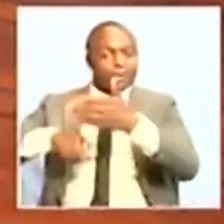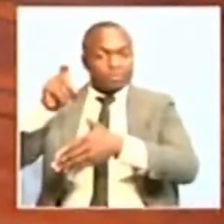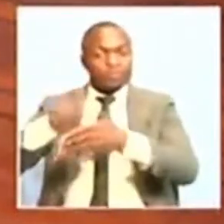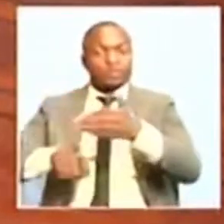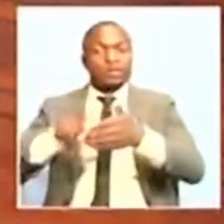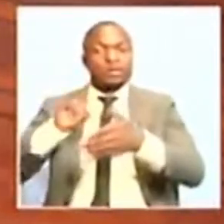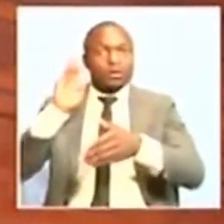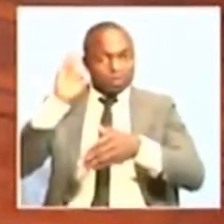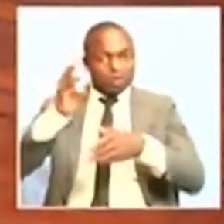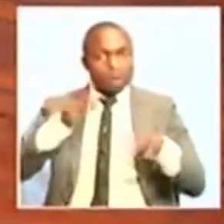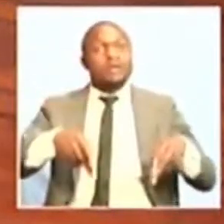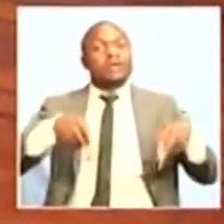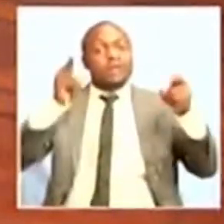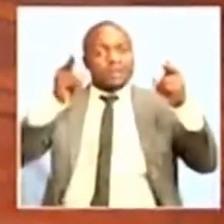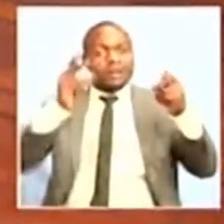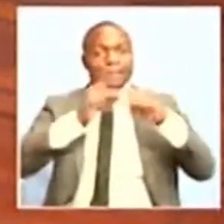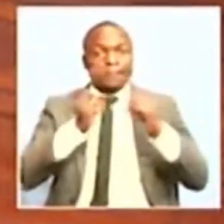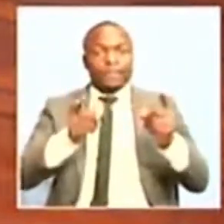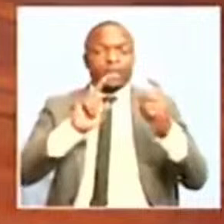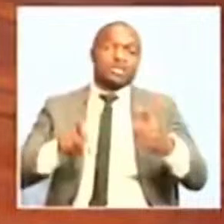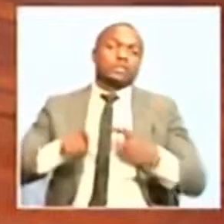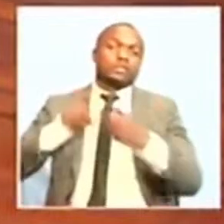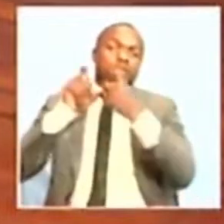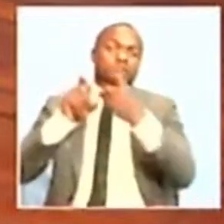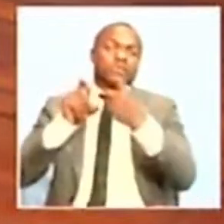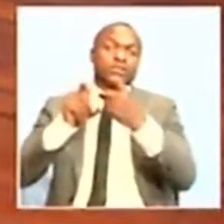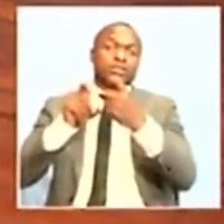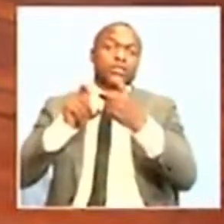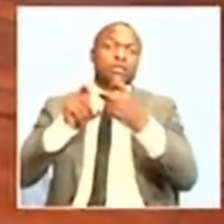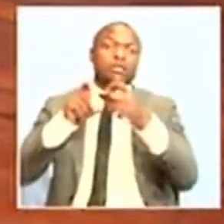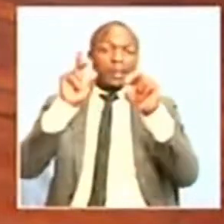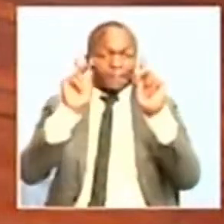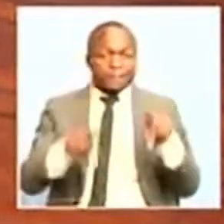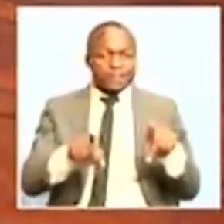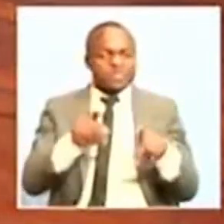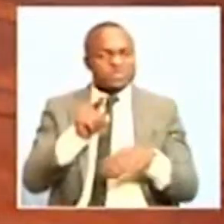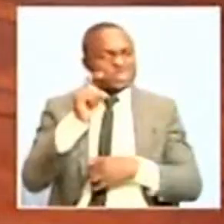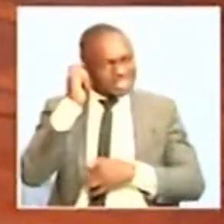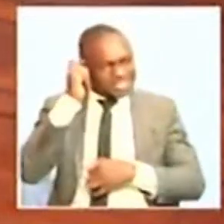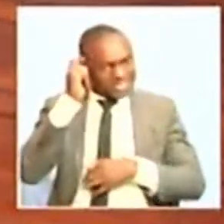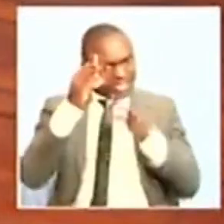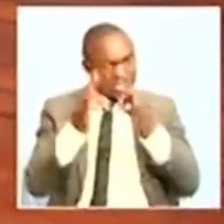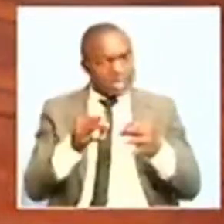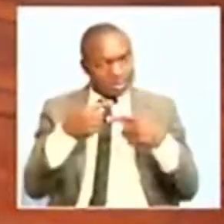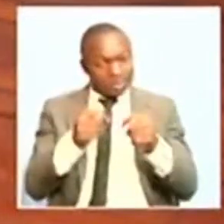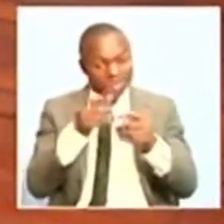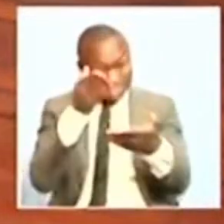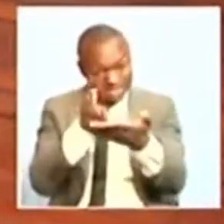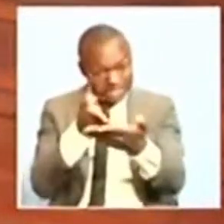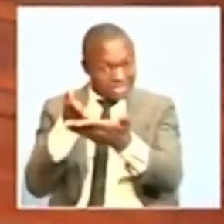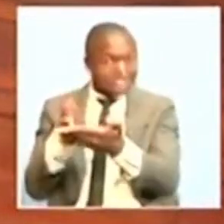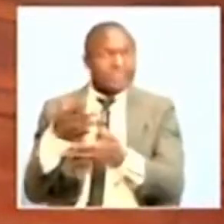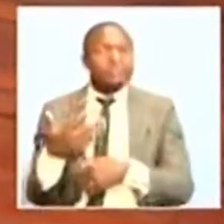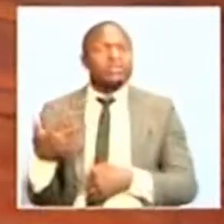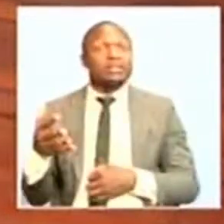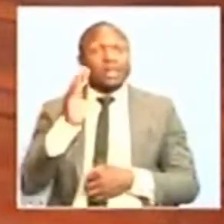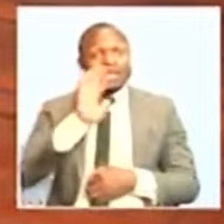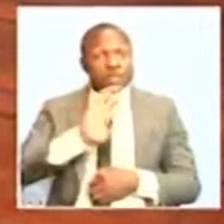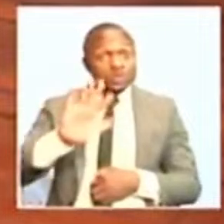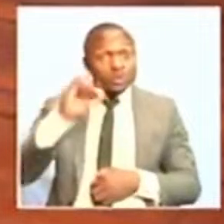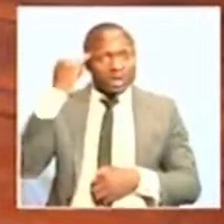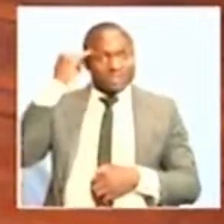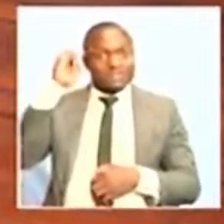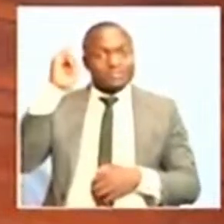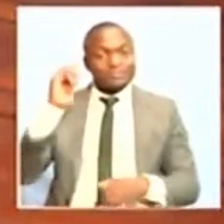up. Meanwhile, the effect is going to be on the customer. Do you really think that when we try to look at this thing, in your own